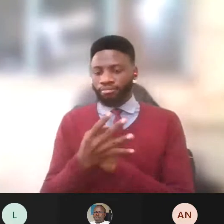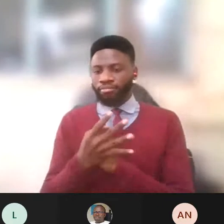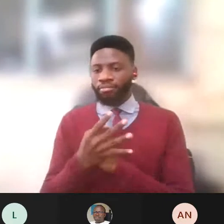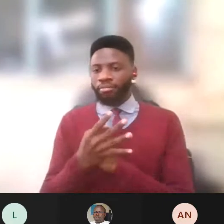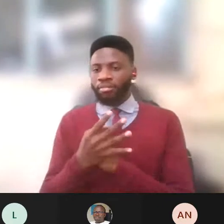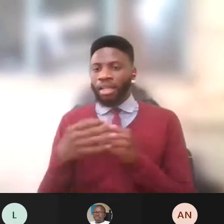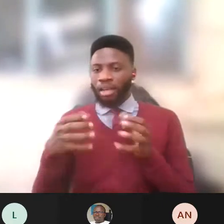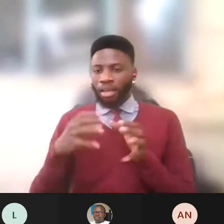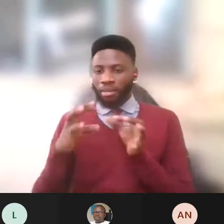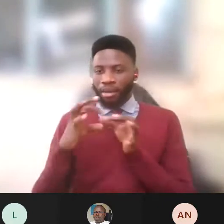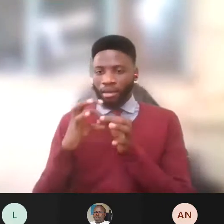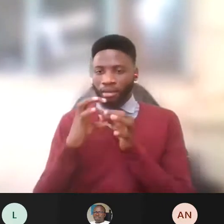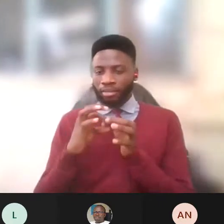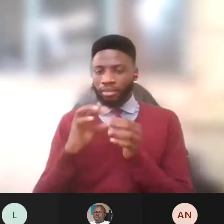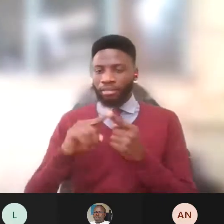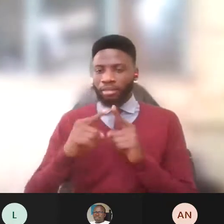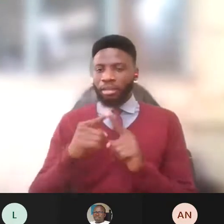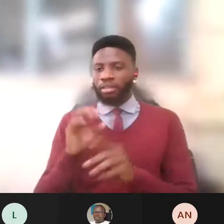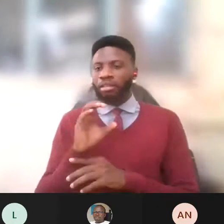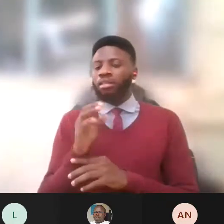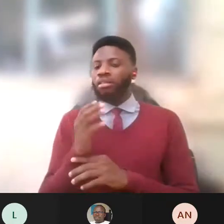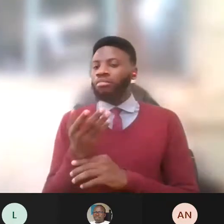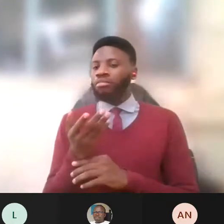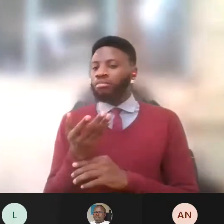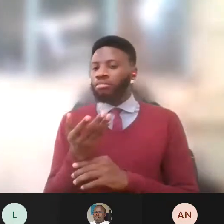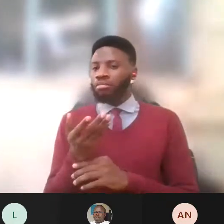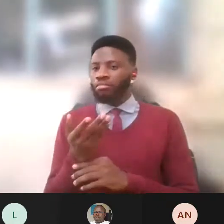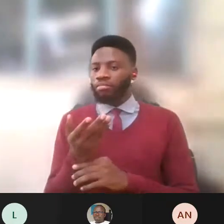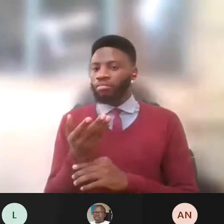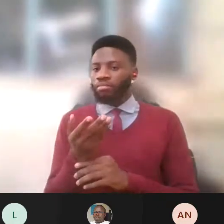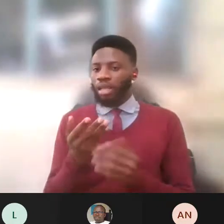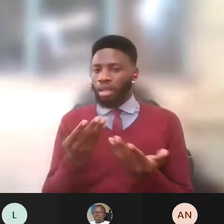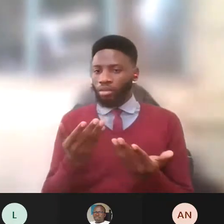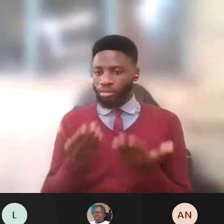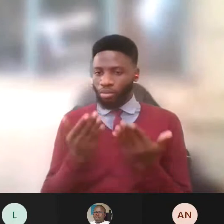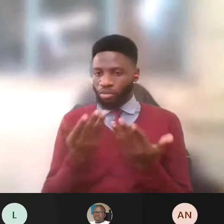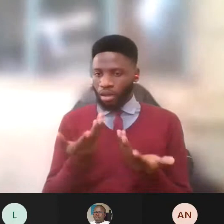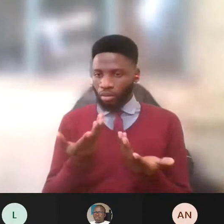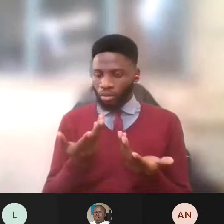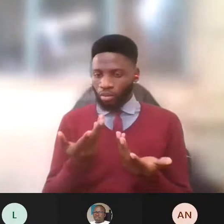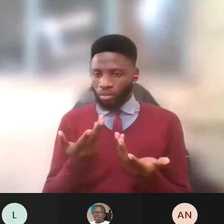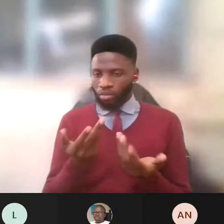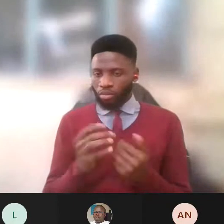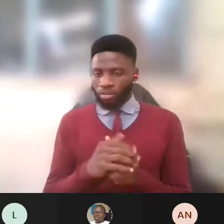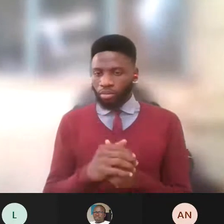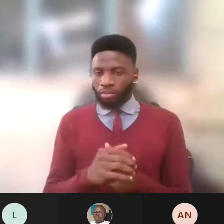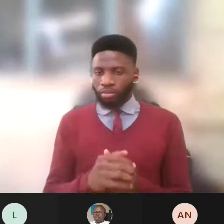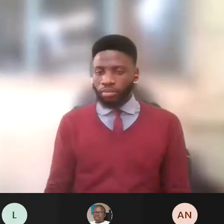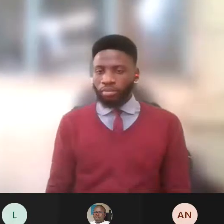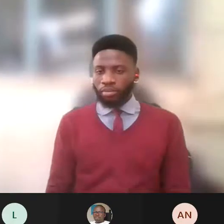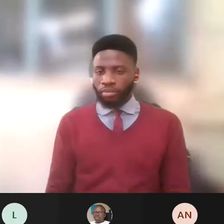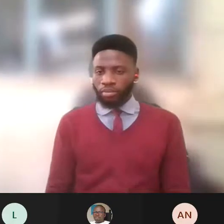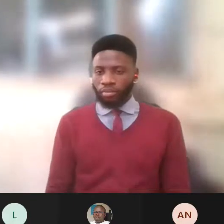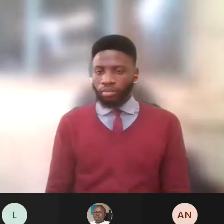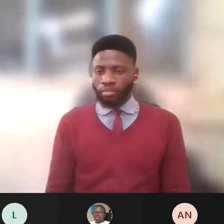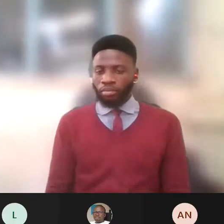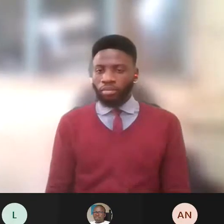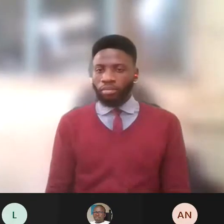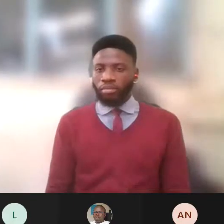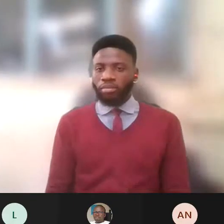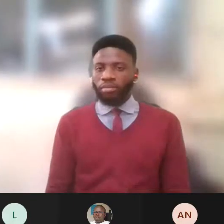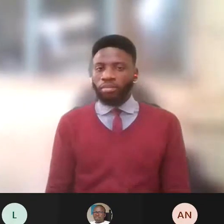for today's work environment. So as Mr. Gatel mentioned, there are a number of skills that you need to have in